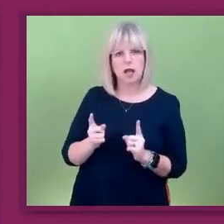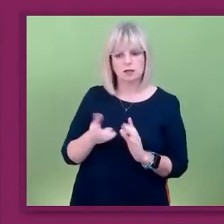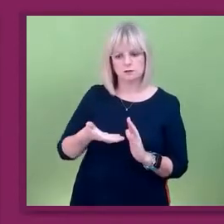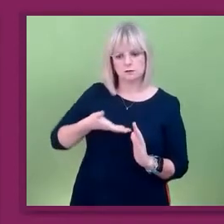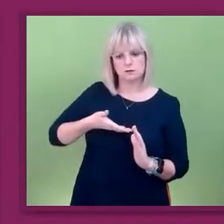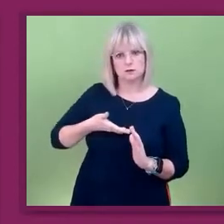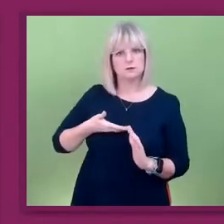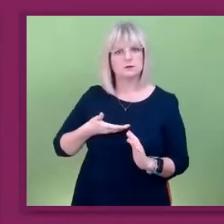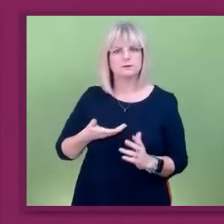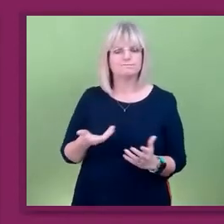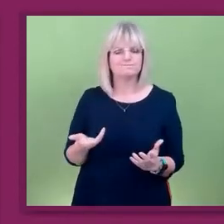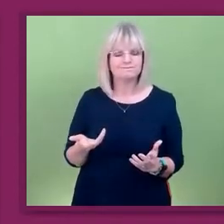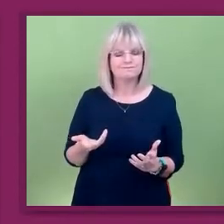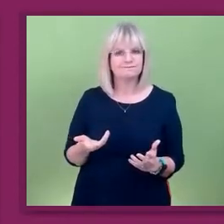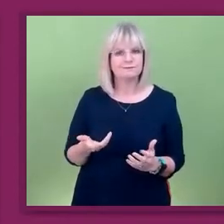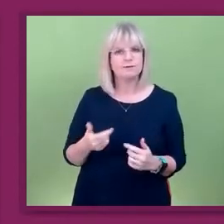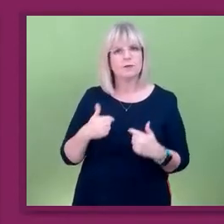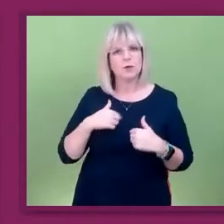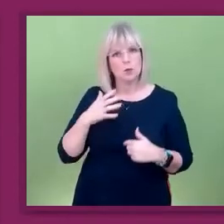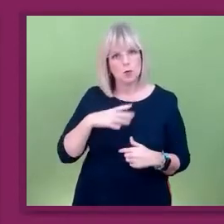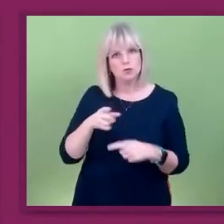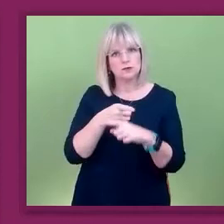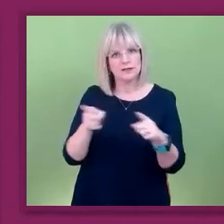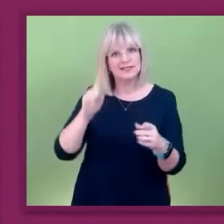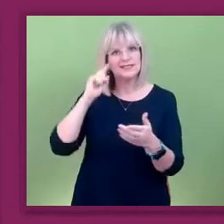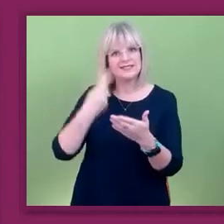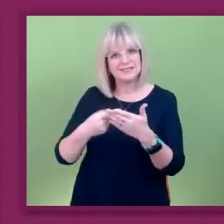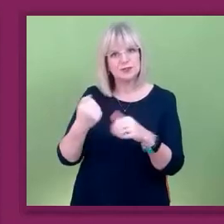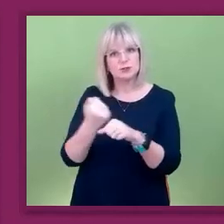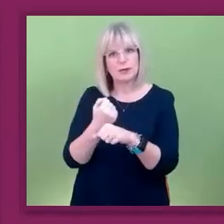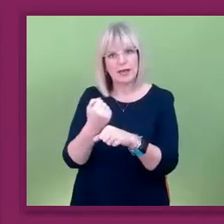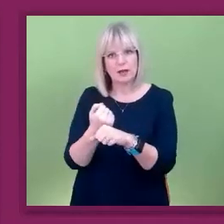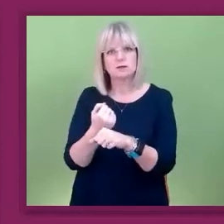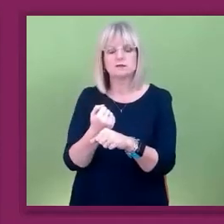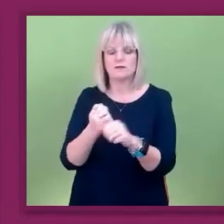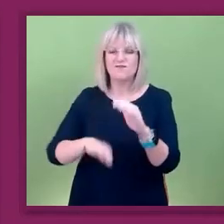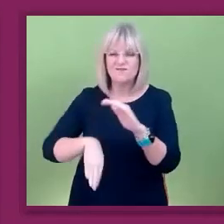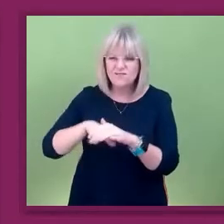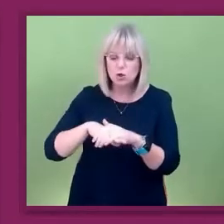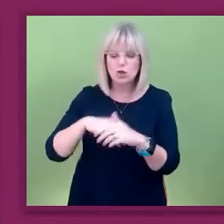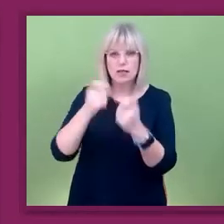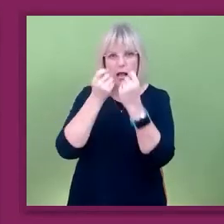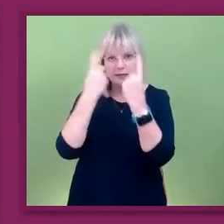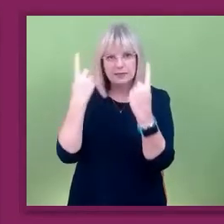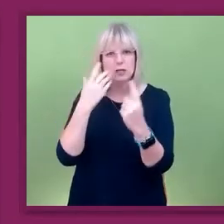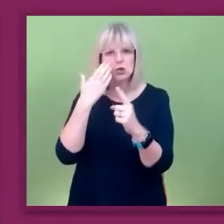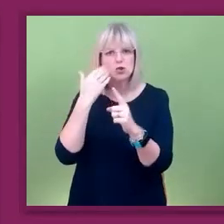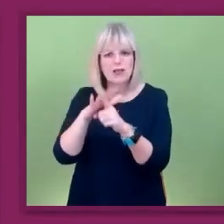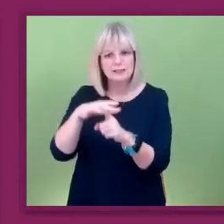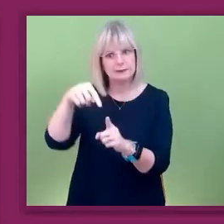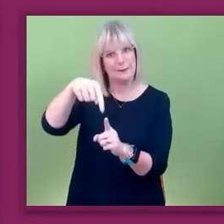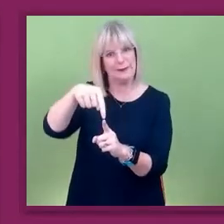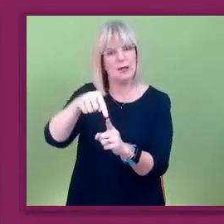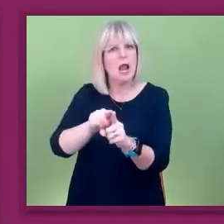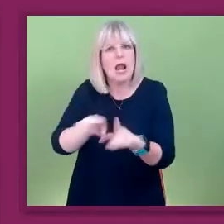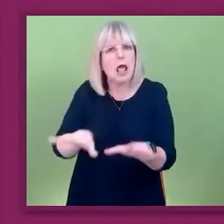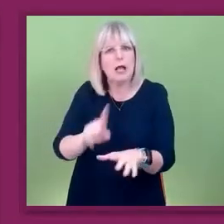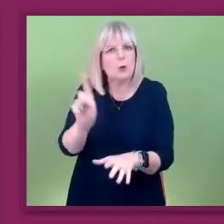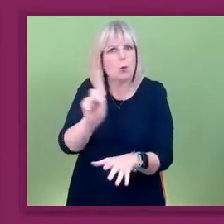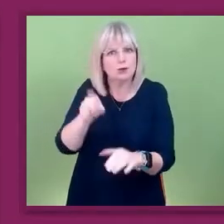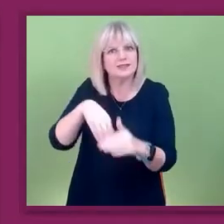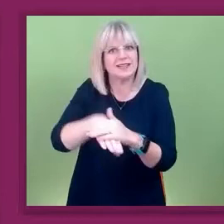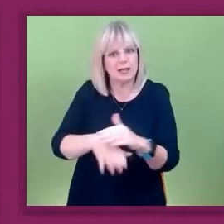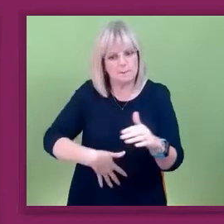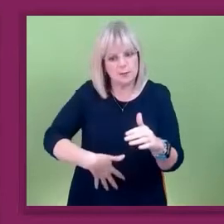decision makers are fully understood, aware of what racism actually looks like in maternity care.